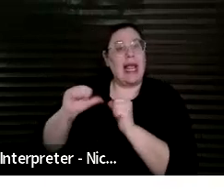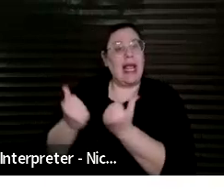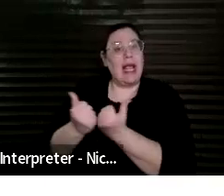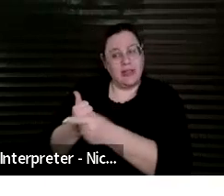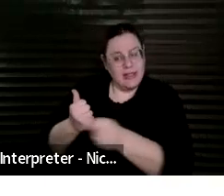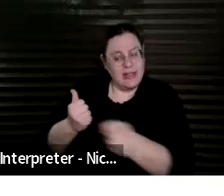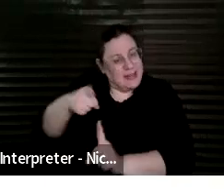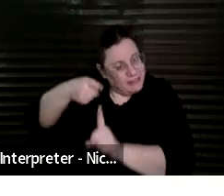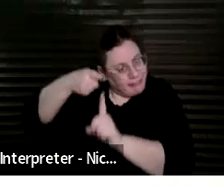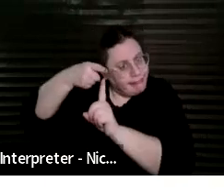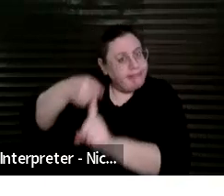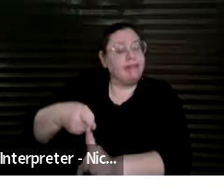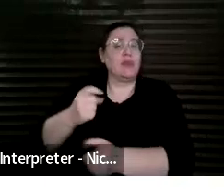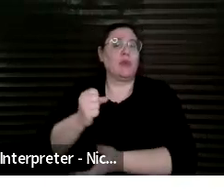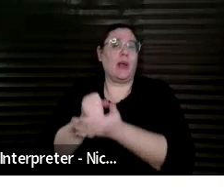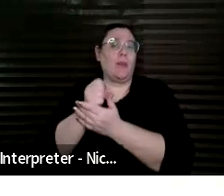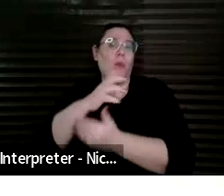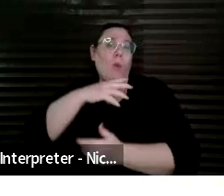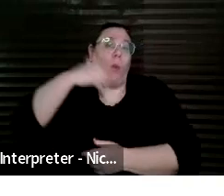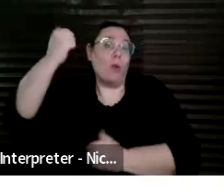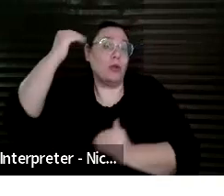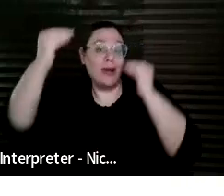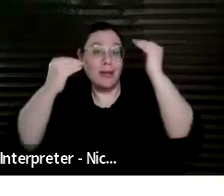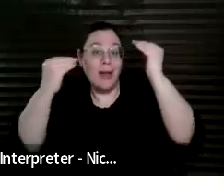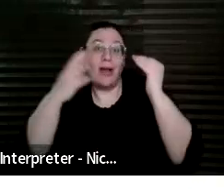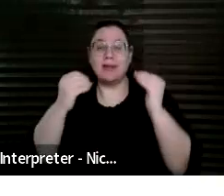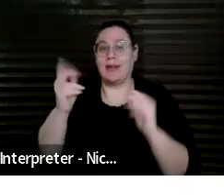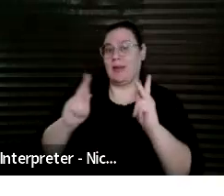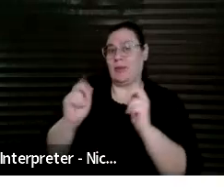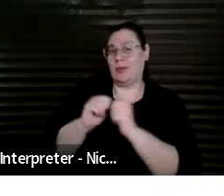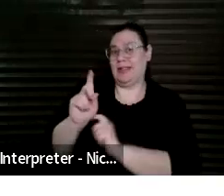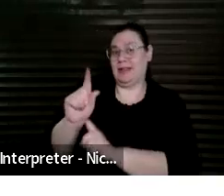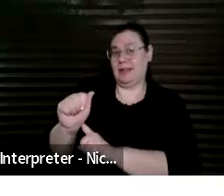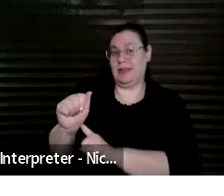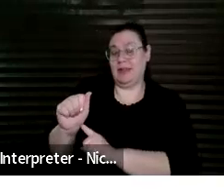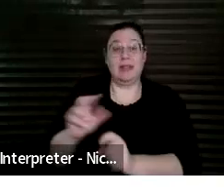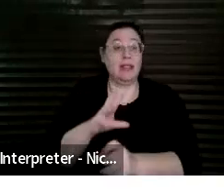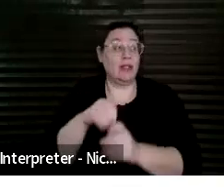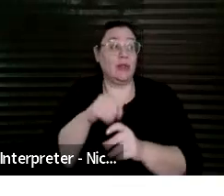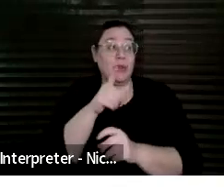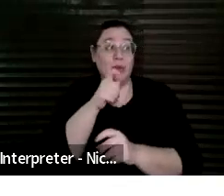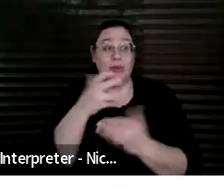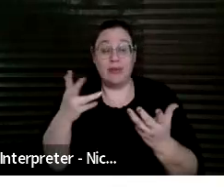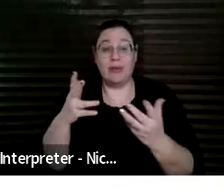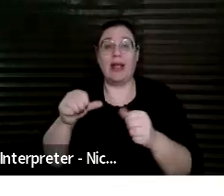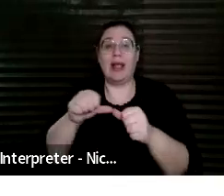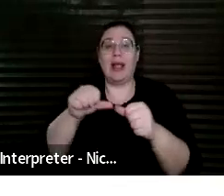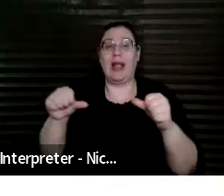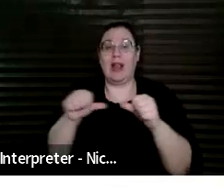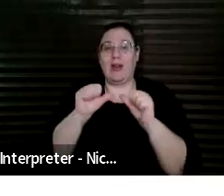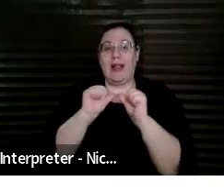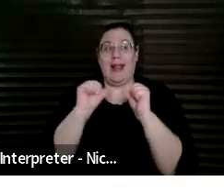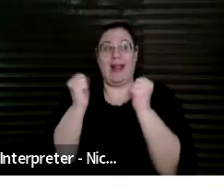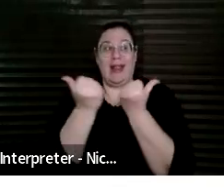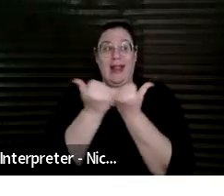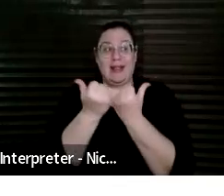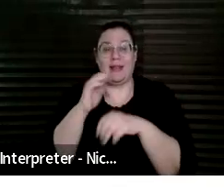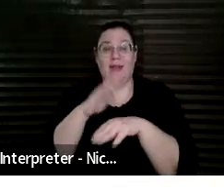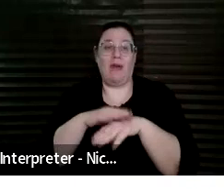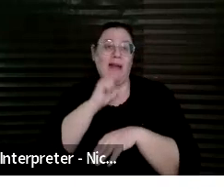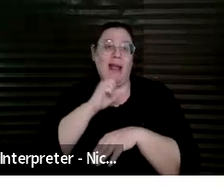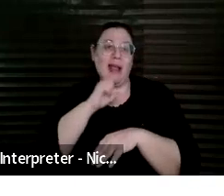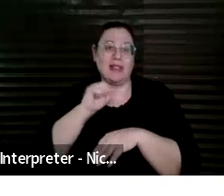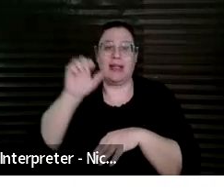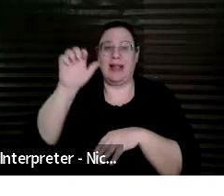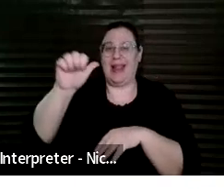and people with disabilities. These include Area Agencies on Aging, or AAA,